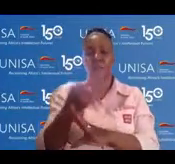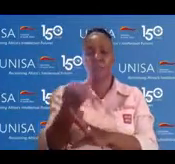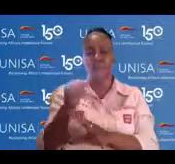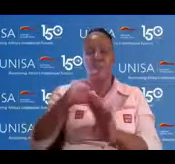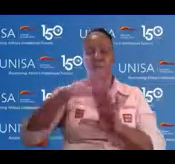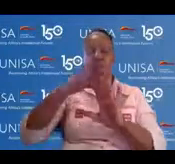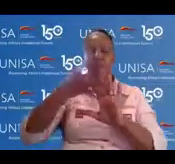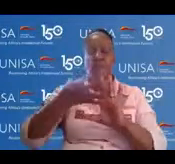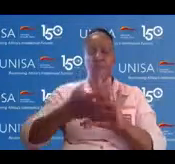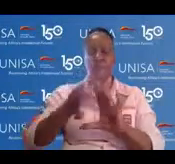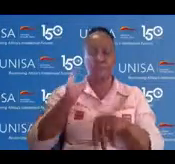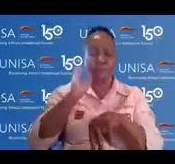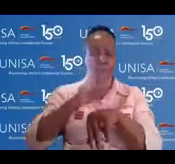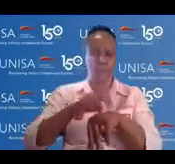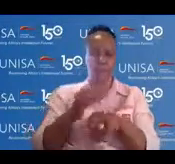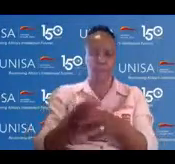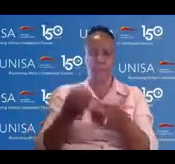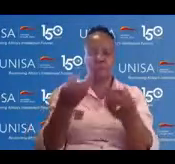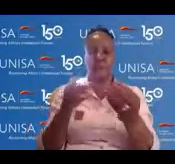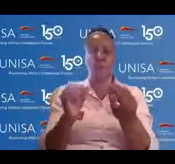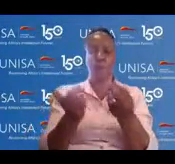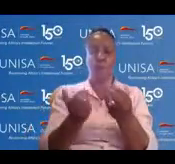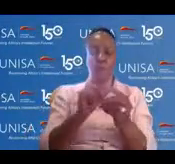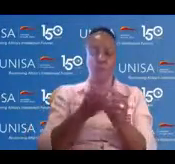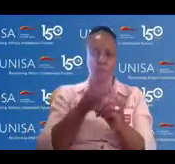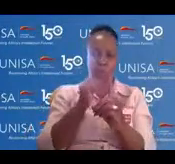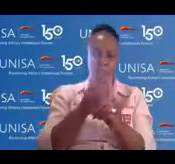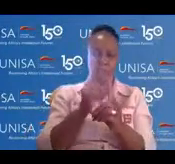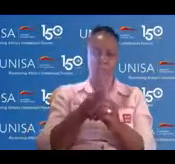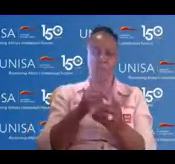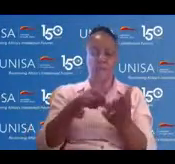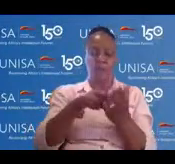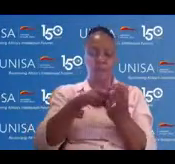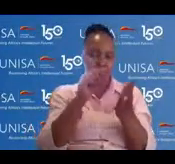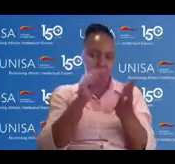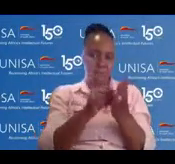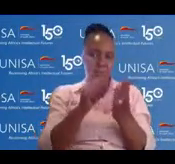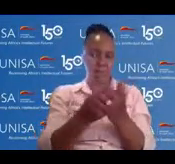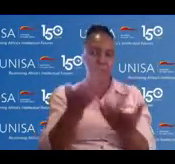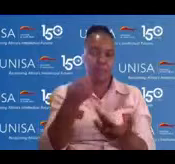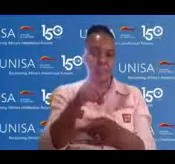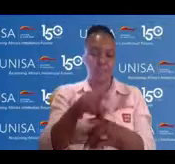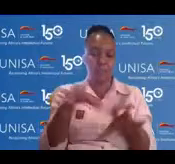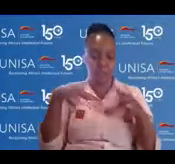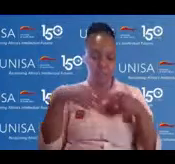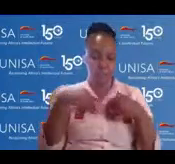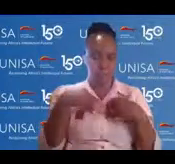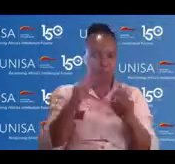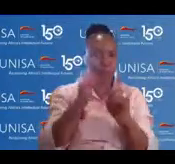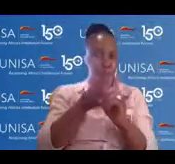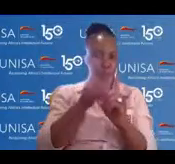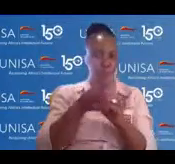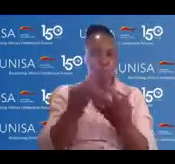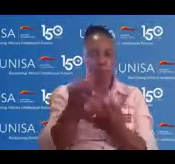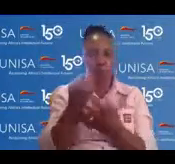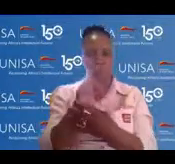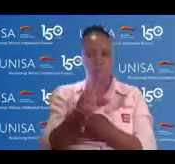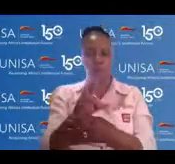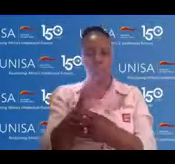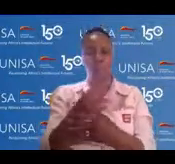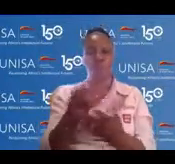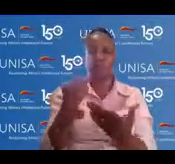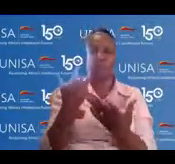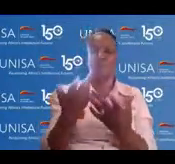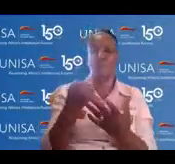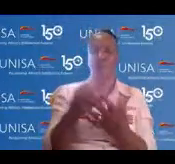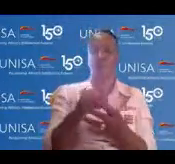with a warning letter. And at this point, you can either accept the warning or you can contest it. If you do decide